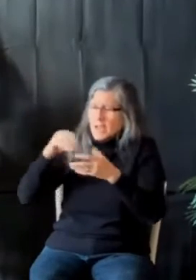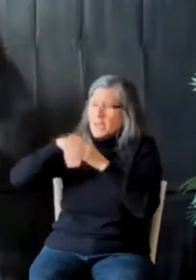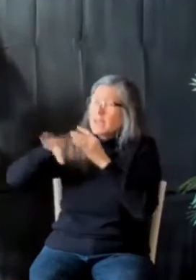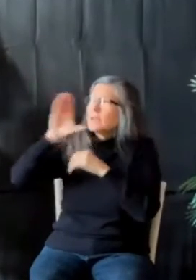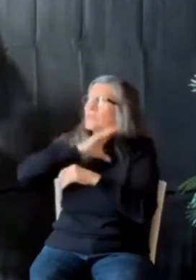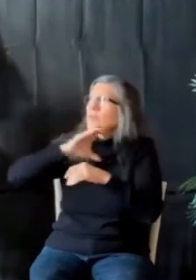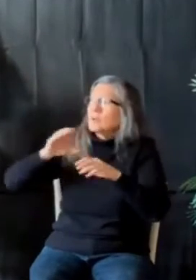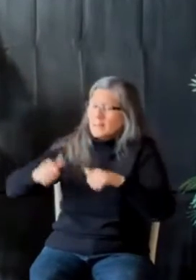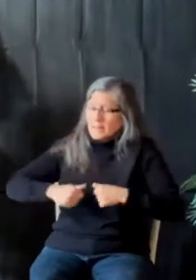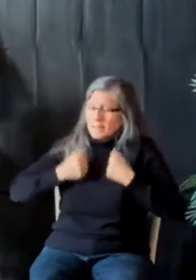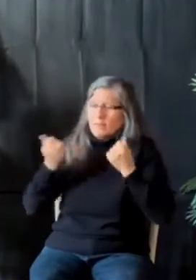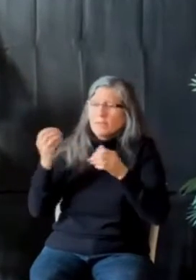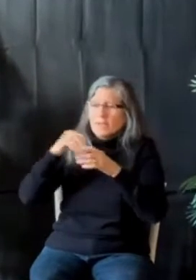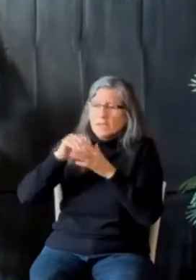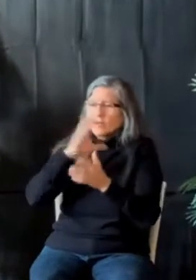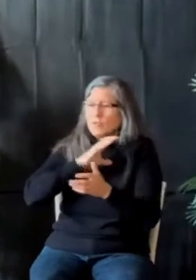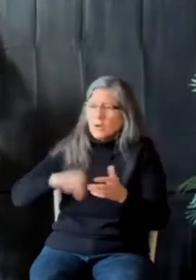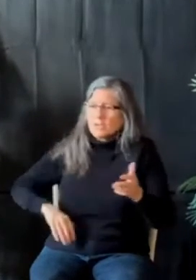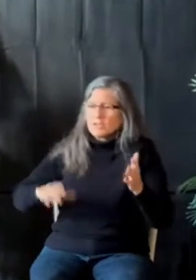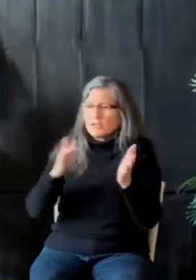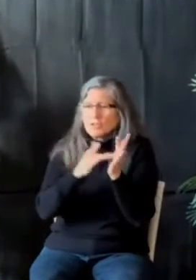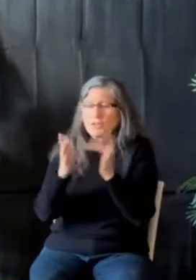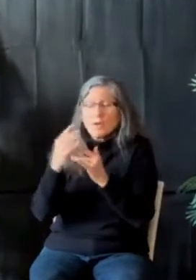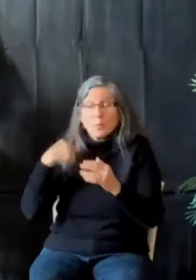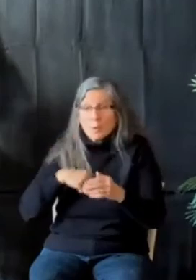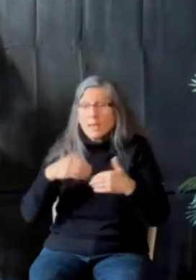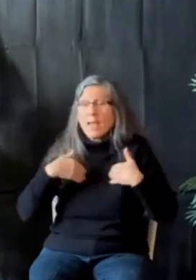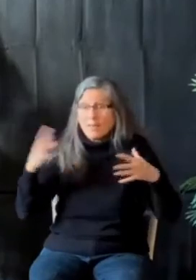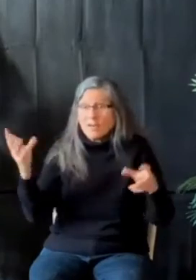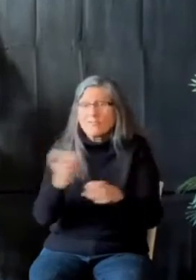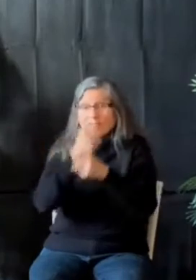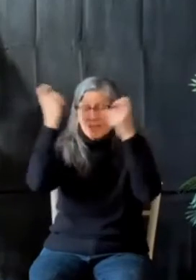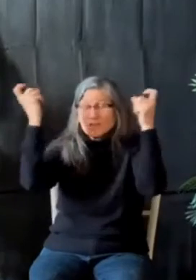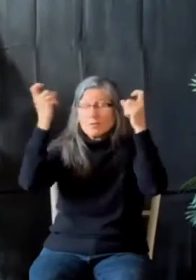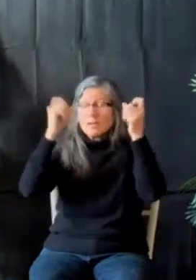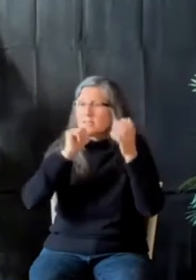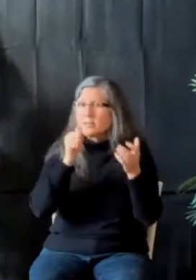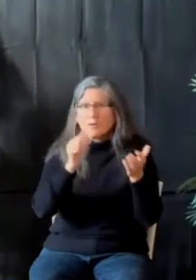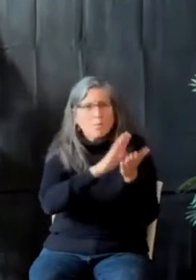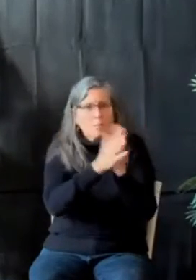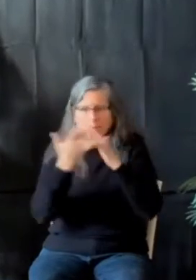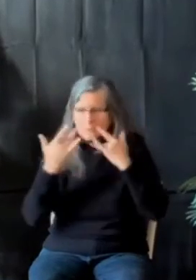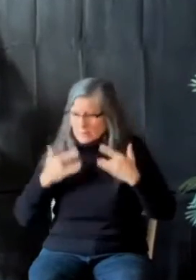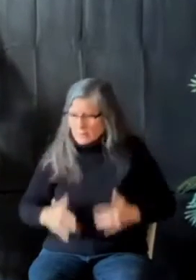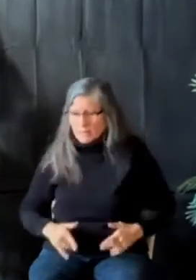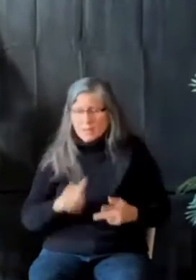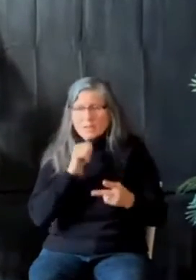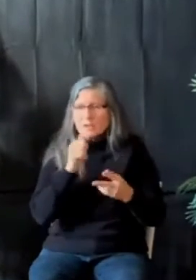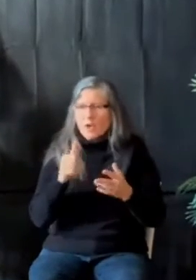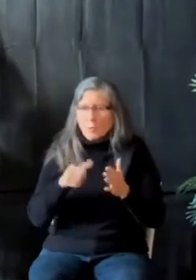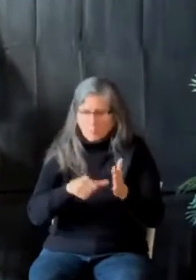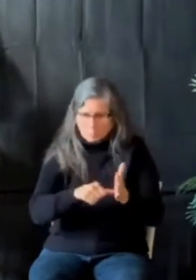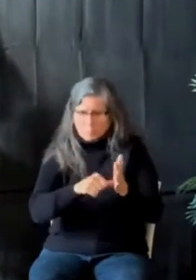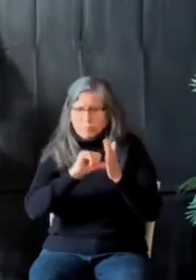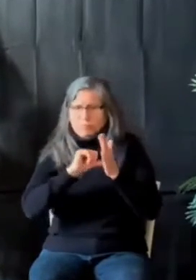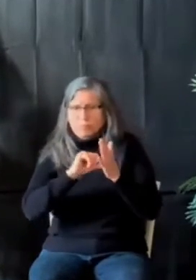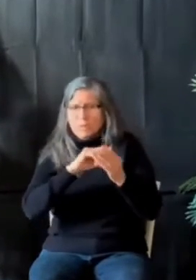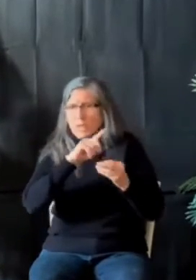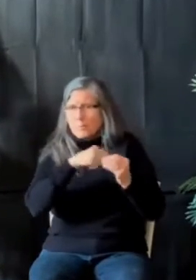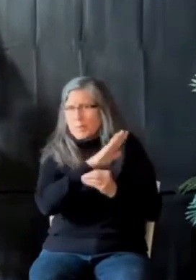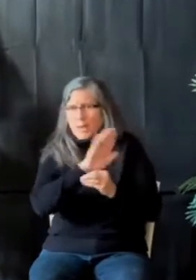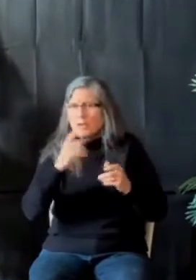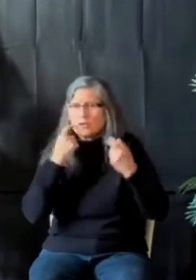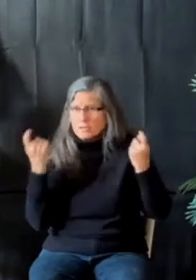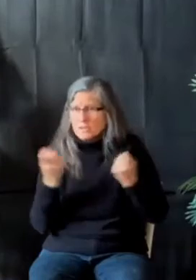have victory through Christ. So don't be overly depressed about your sin. Number two, don't be overly impressed about your